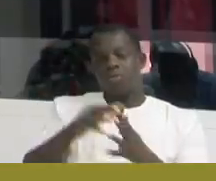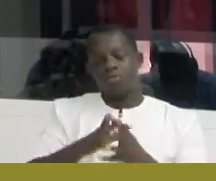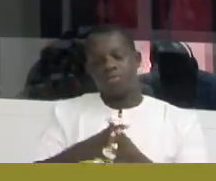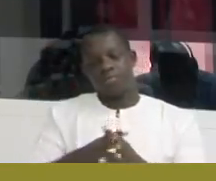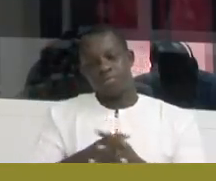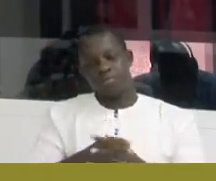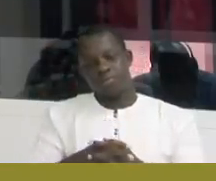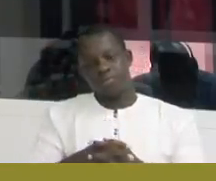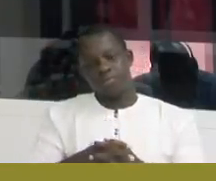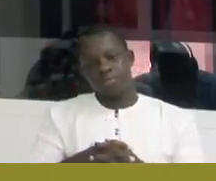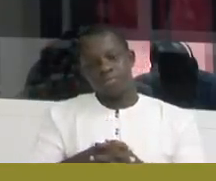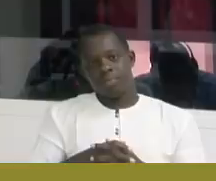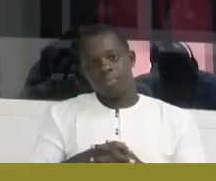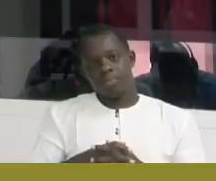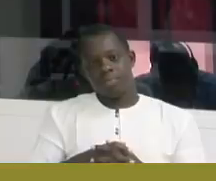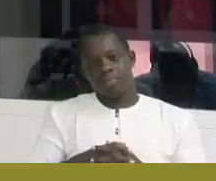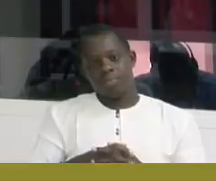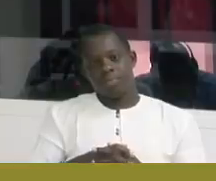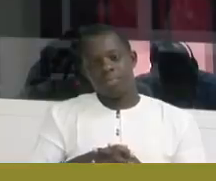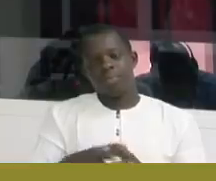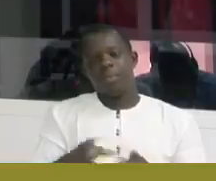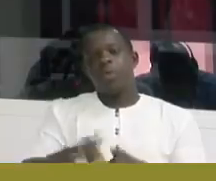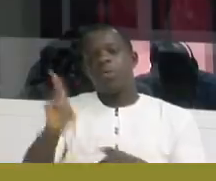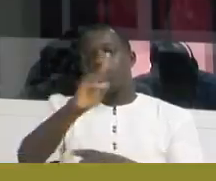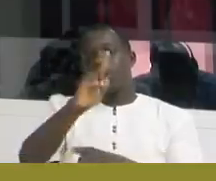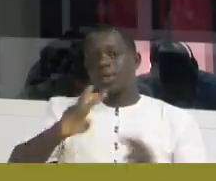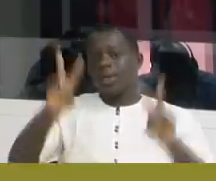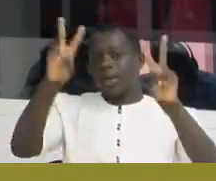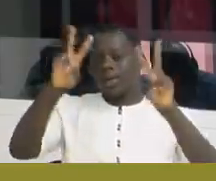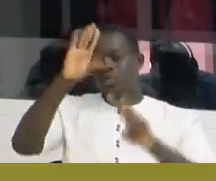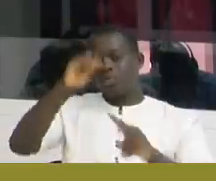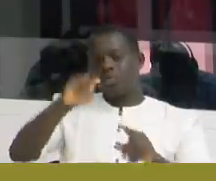No. This was not, well, like what he did.